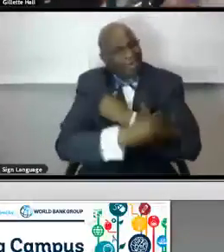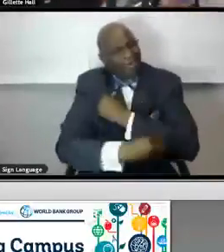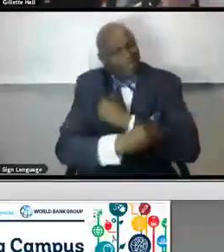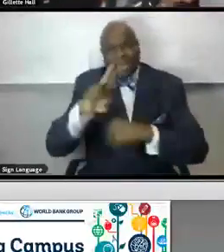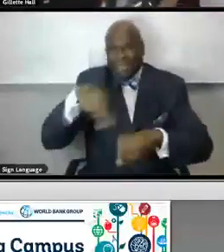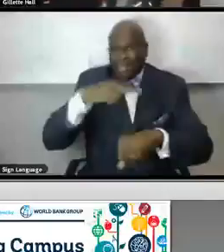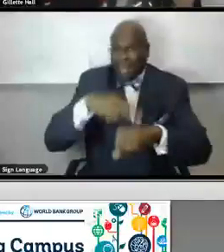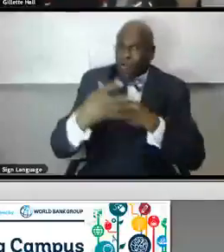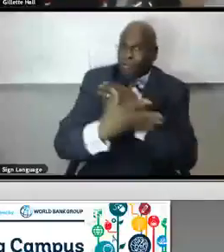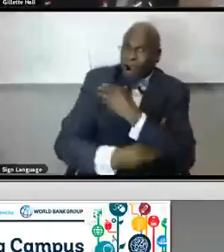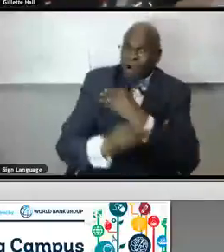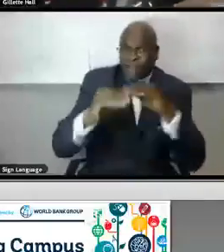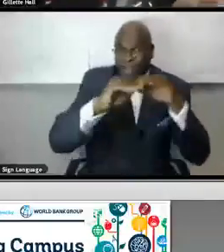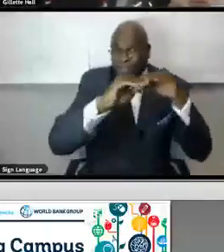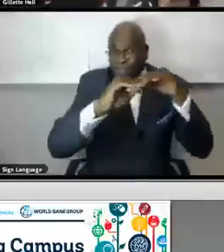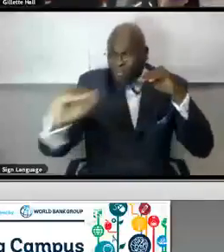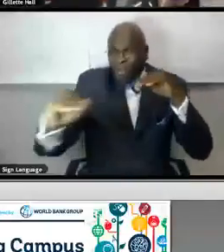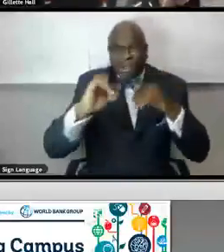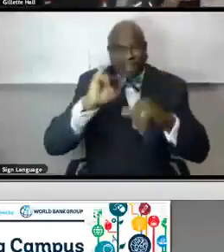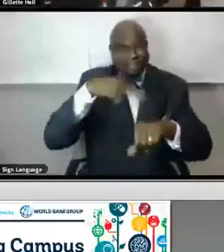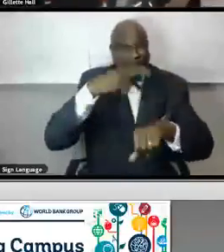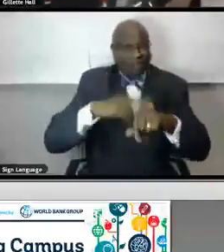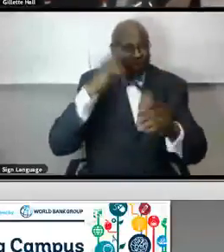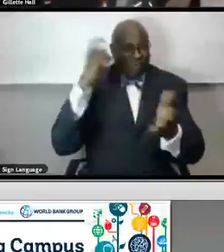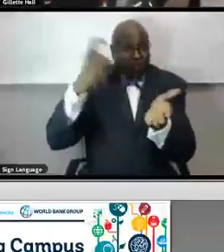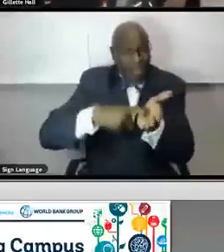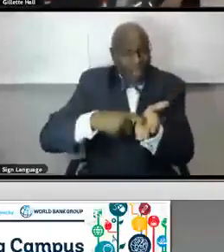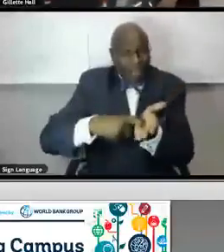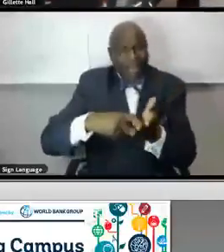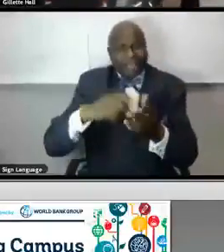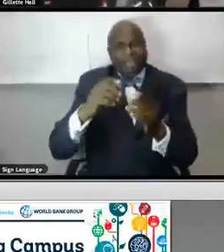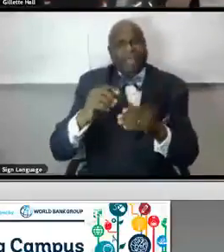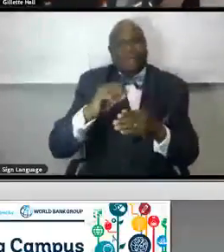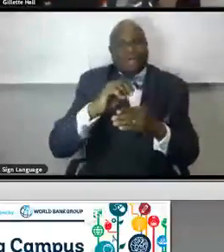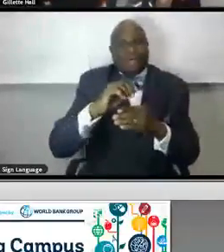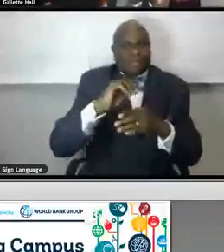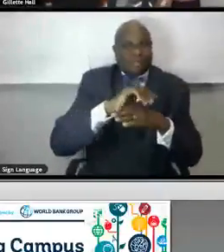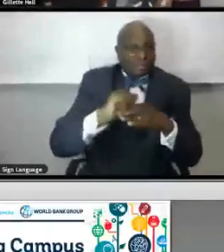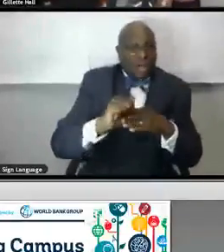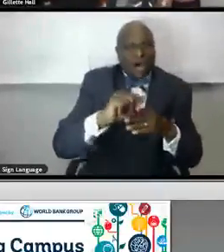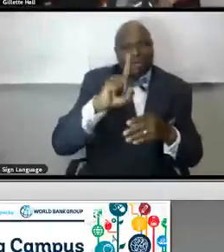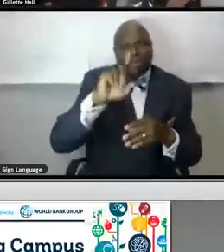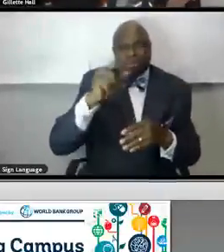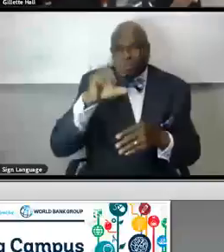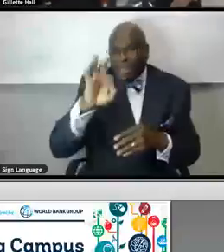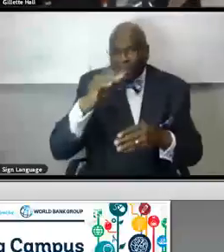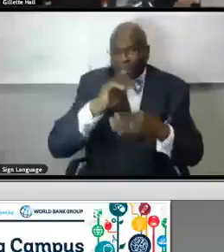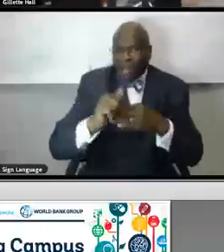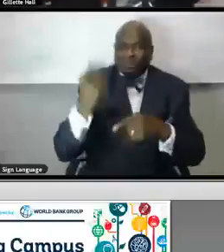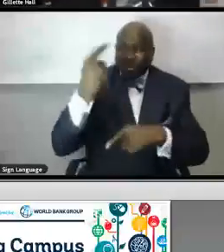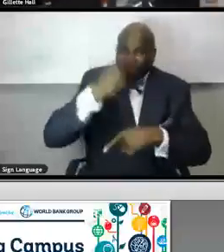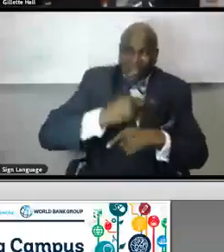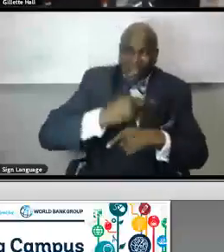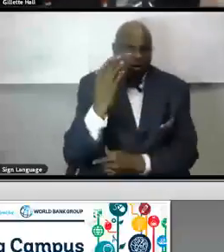national poverty lines or the internationally recognized $1.25, now $1.90 a day.